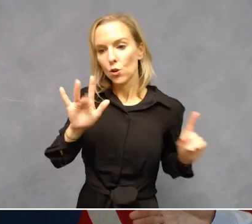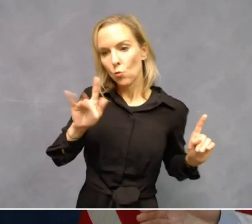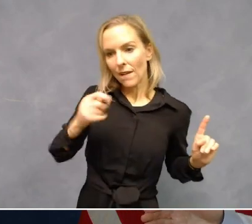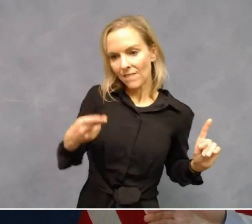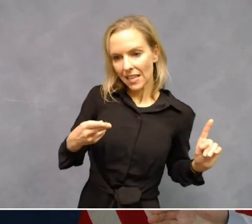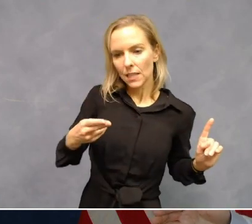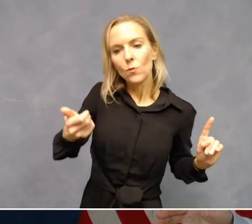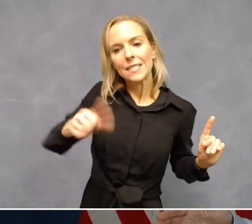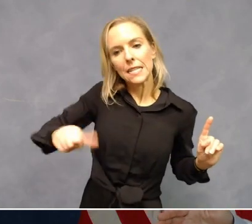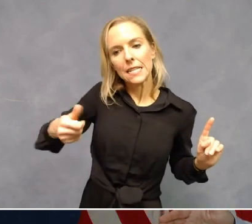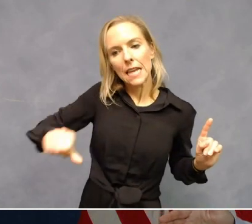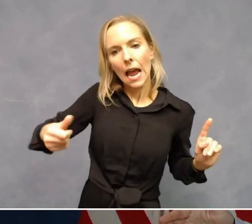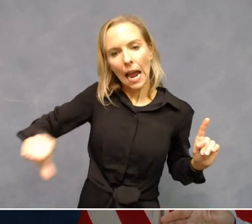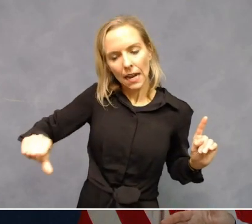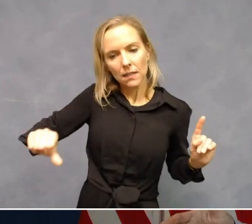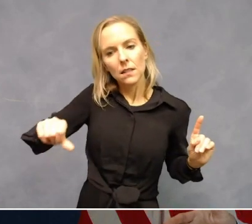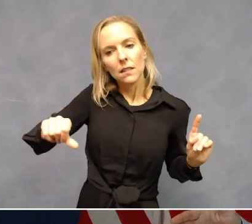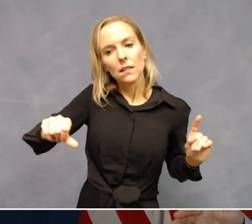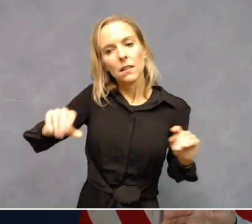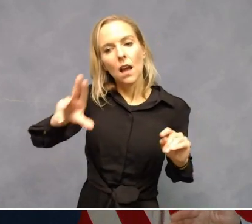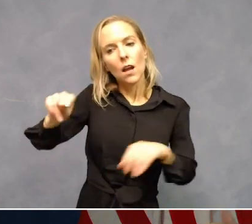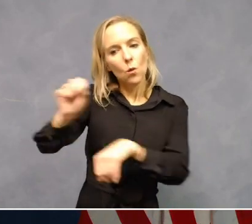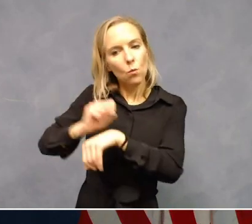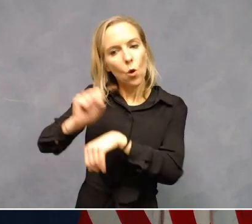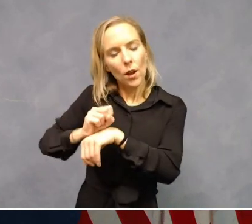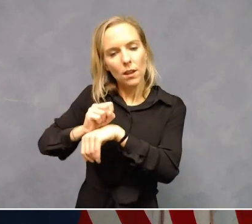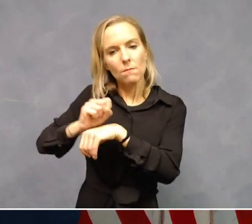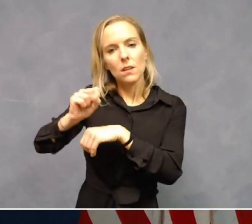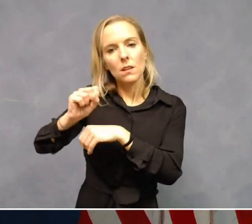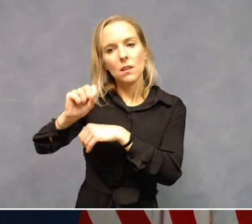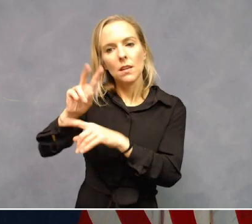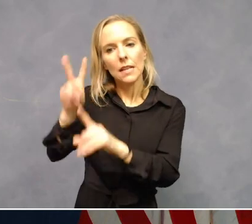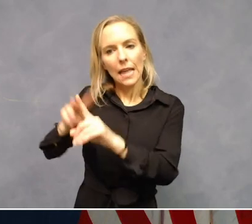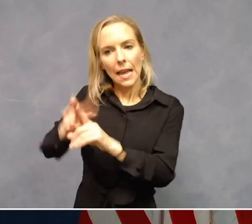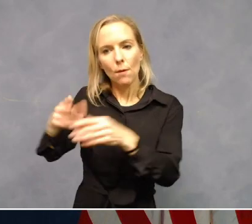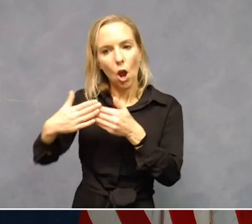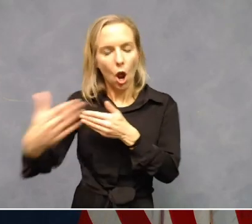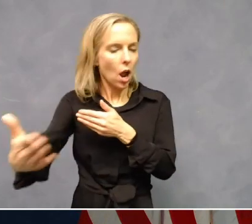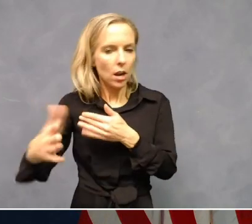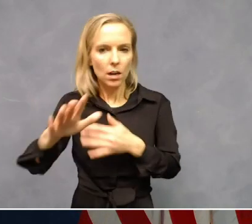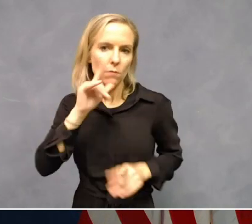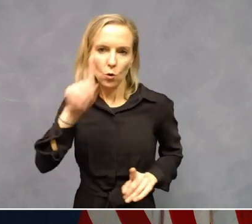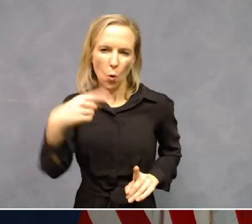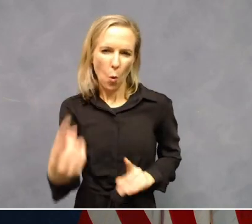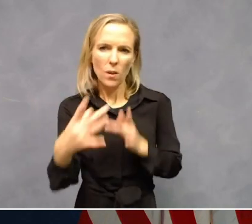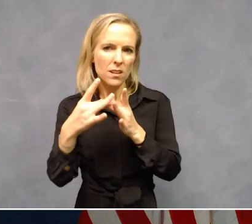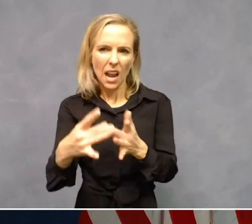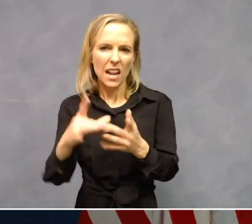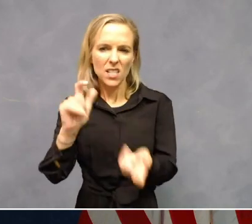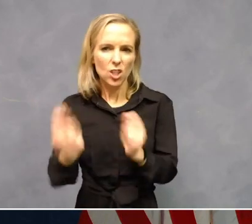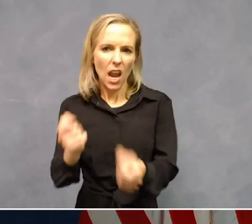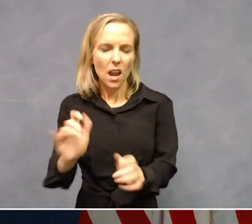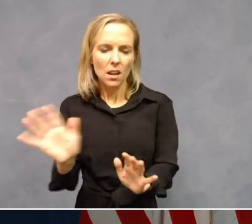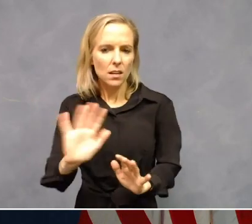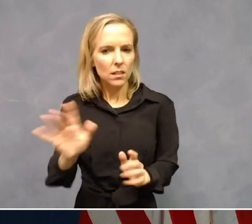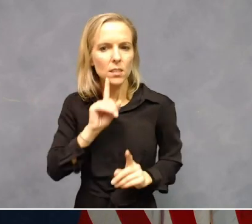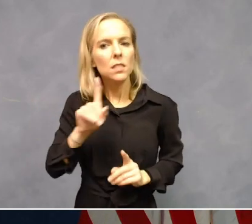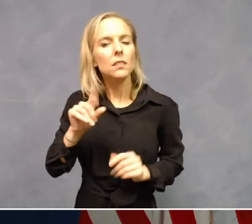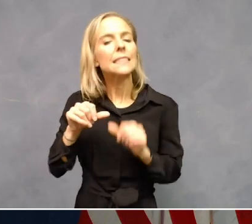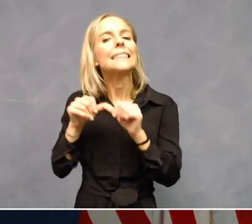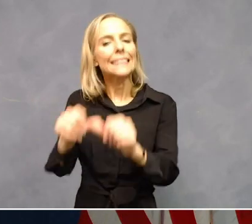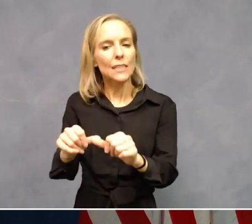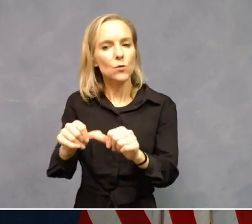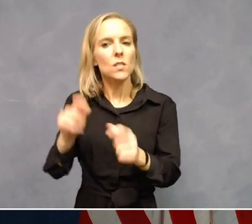claims from then on for that purpose. But that's not the only guidance that's changed. It just continually